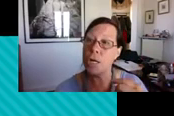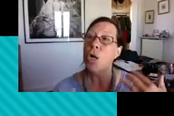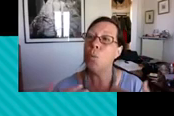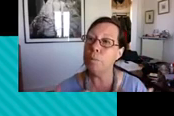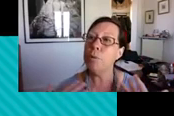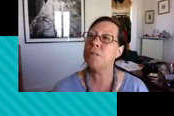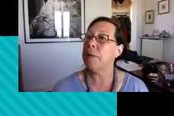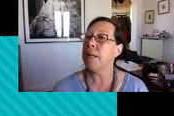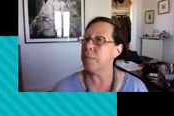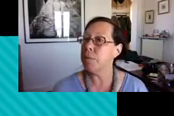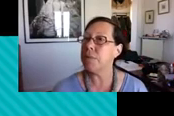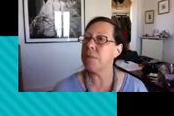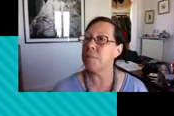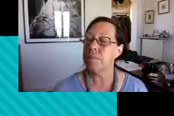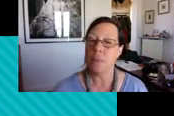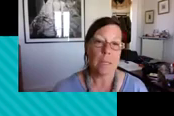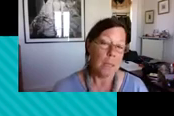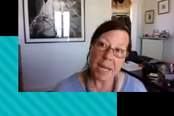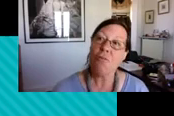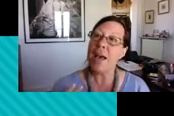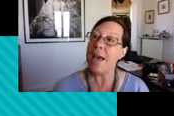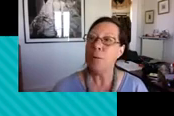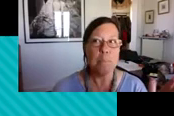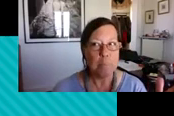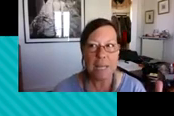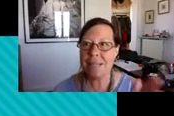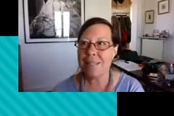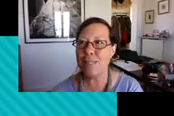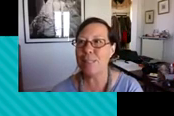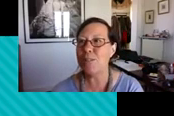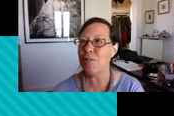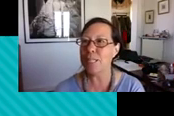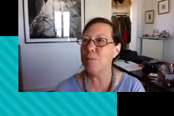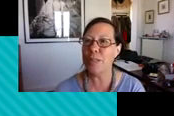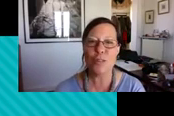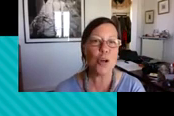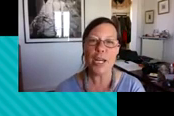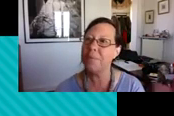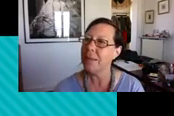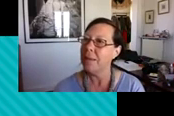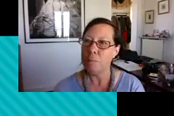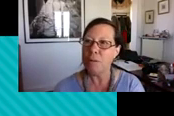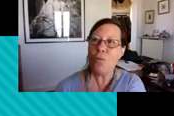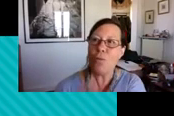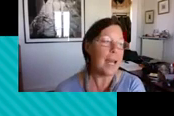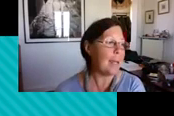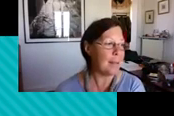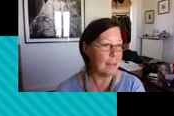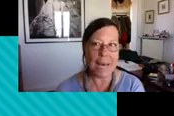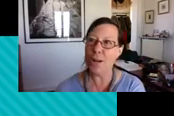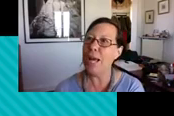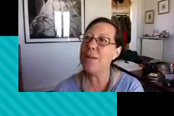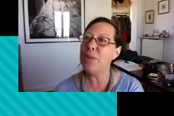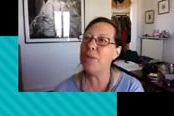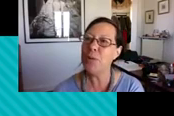sunlight will boost the body's immune system. And in fact, because this is such a fast-moving story, before I